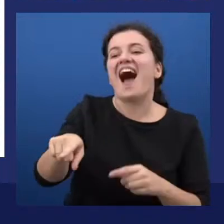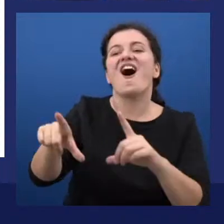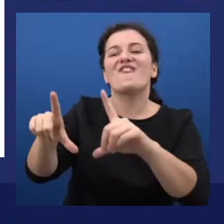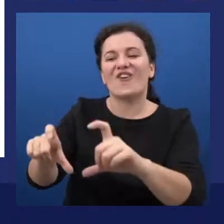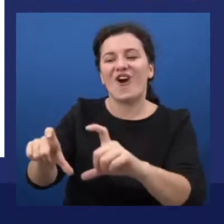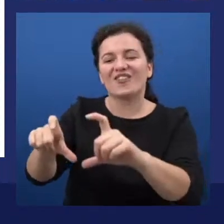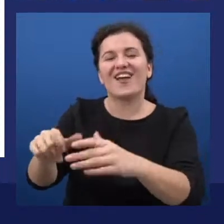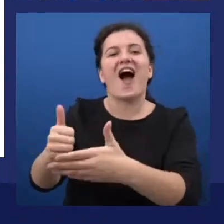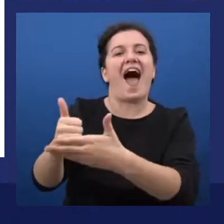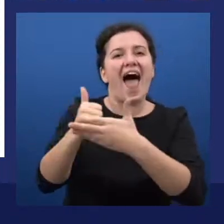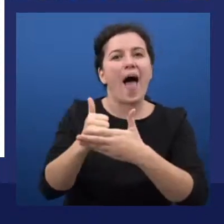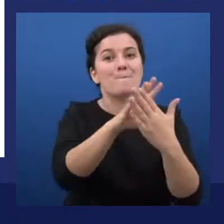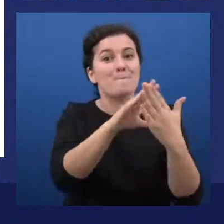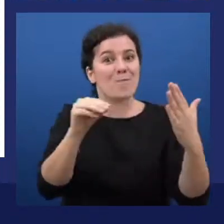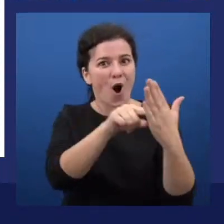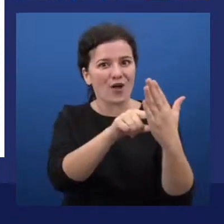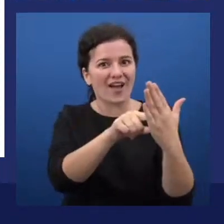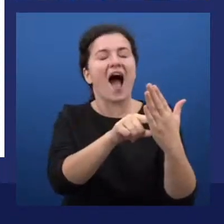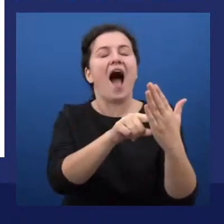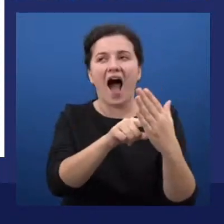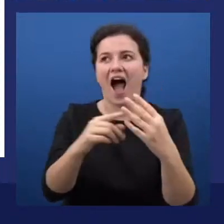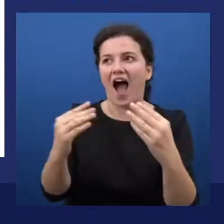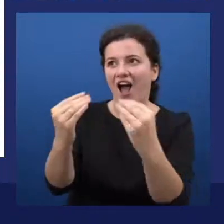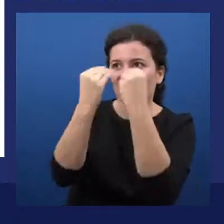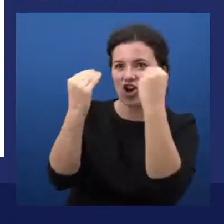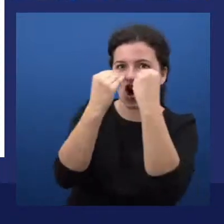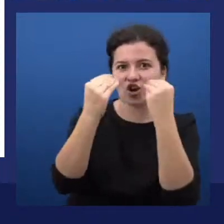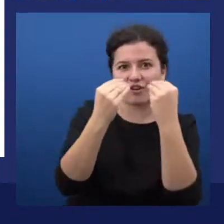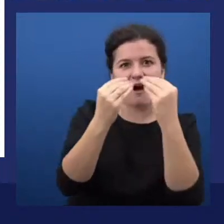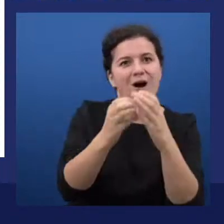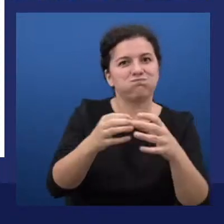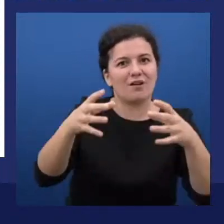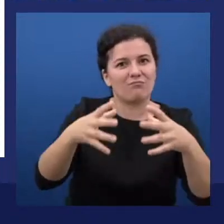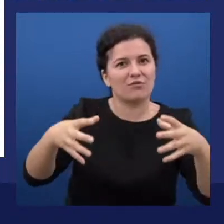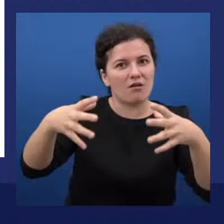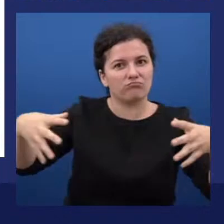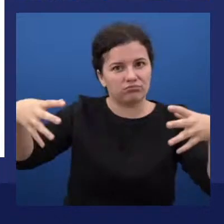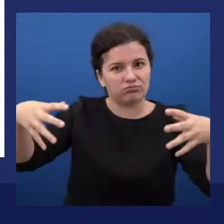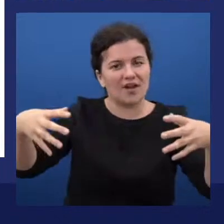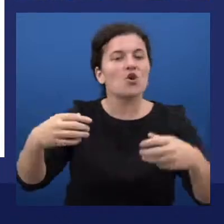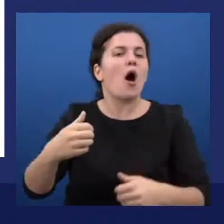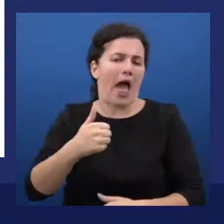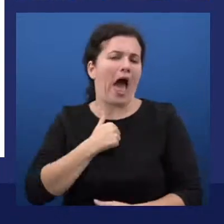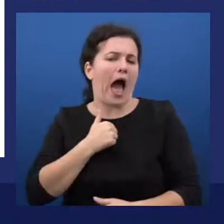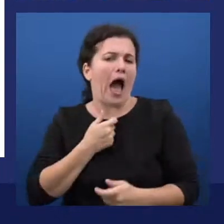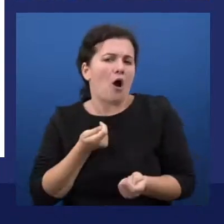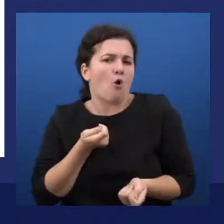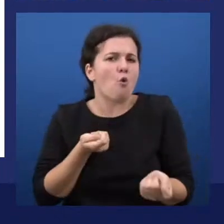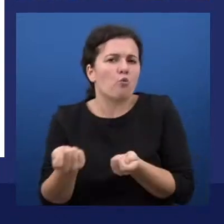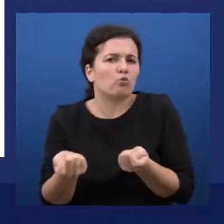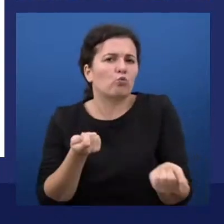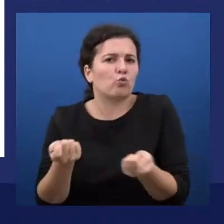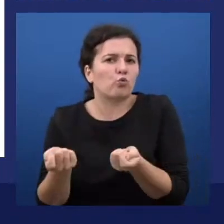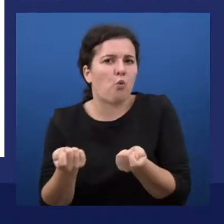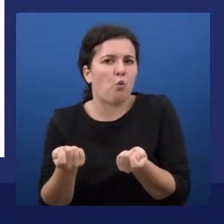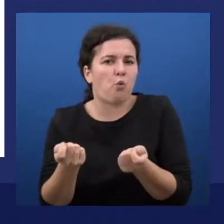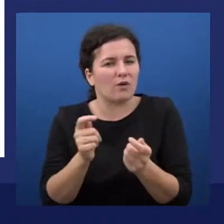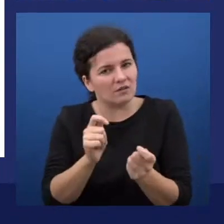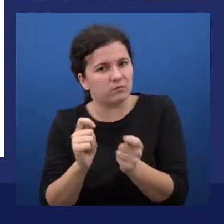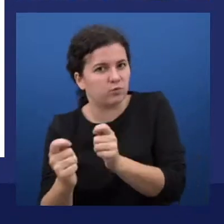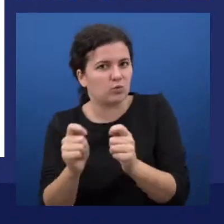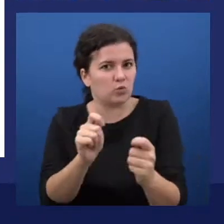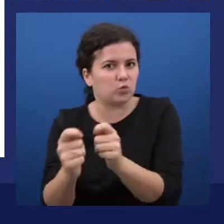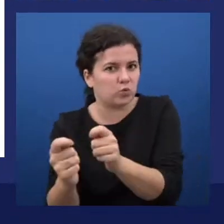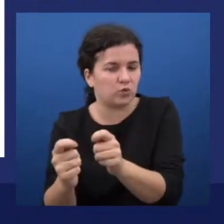do your own control. And of course, you can also, I would write, I think, a program for that to say,